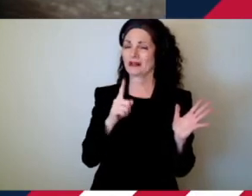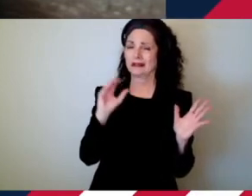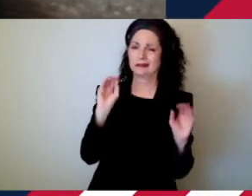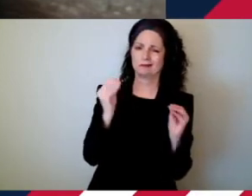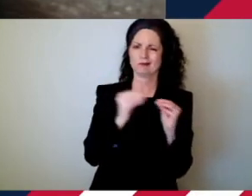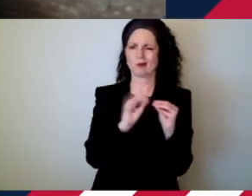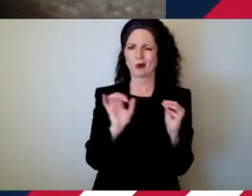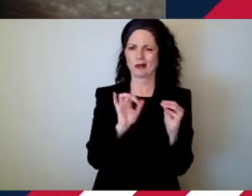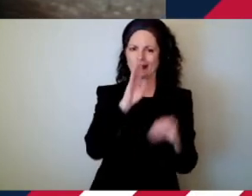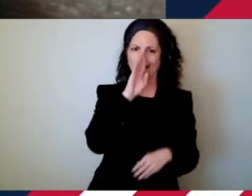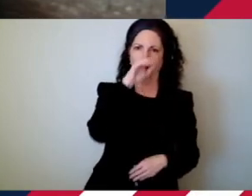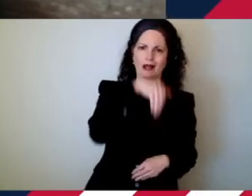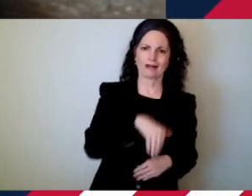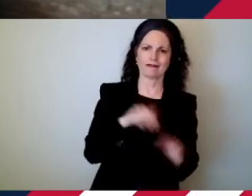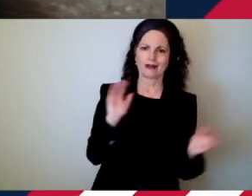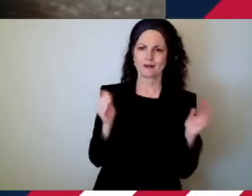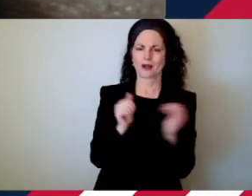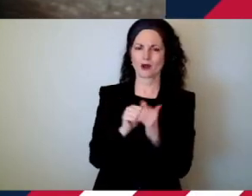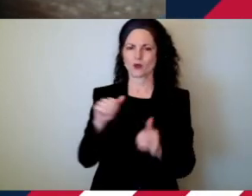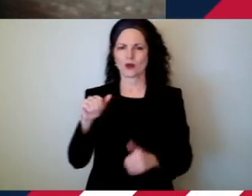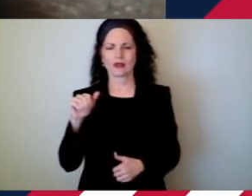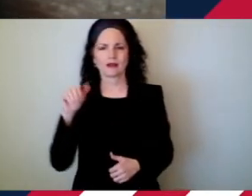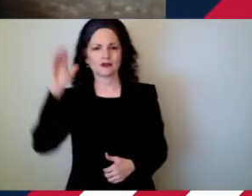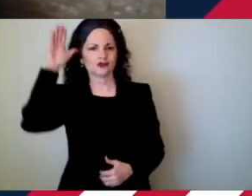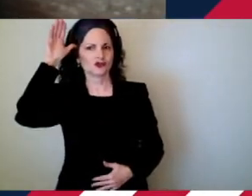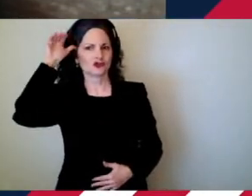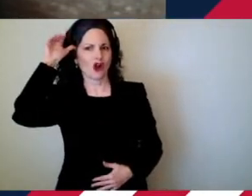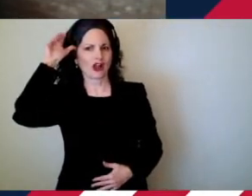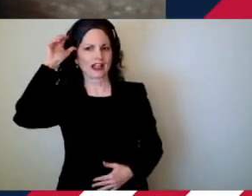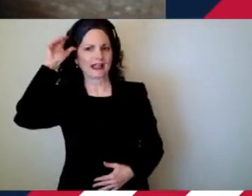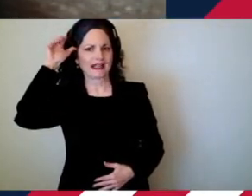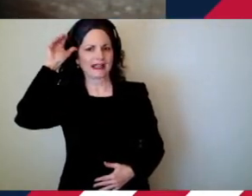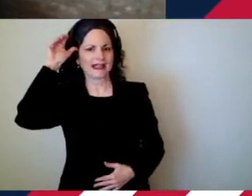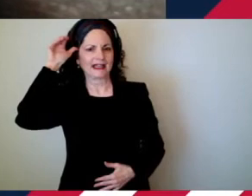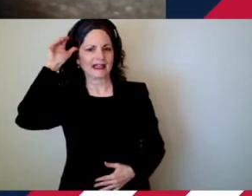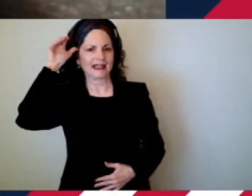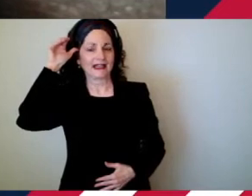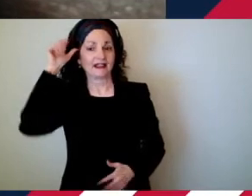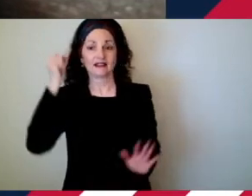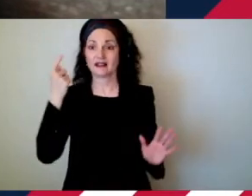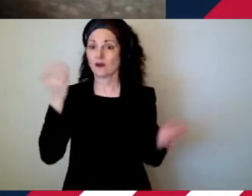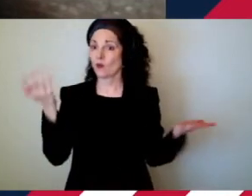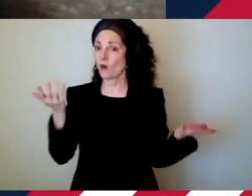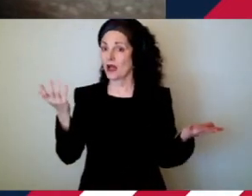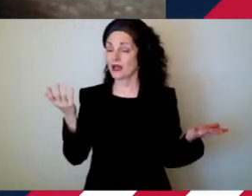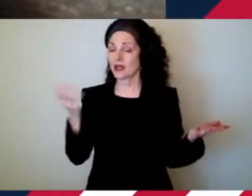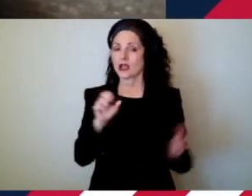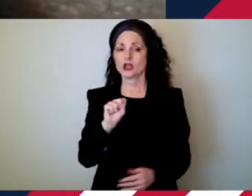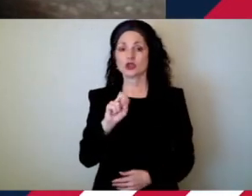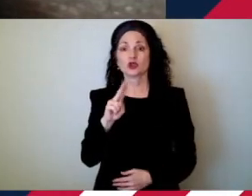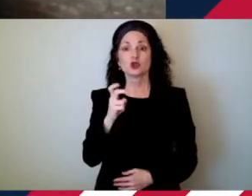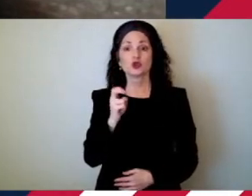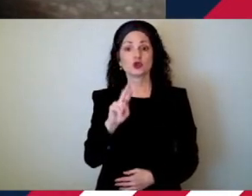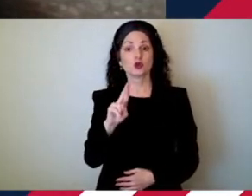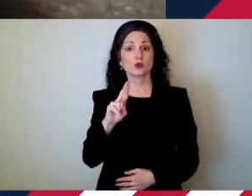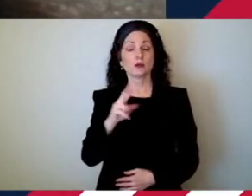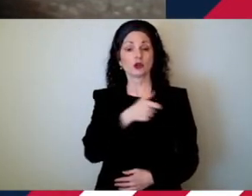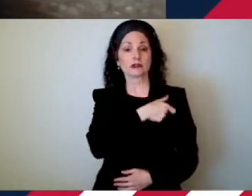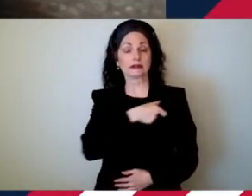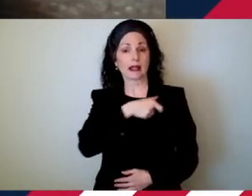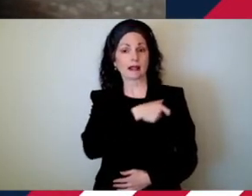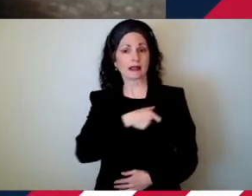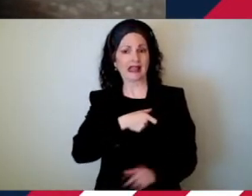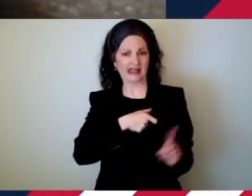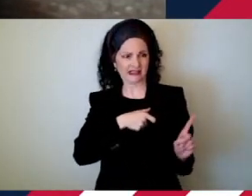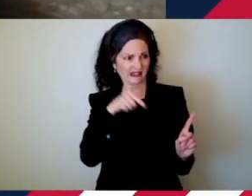is that superdelegates being allowed to change the will of American Democratic voters in the